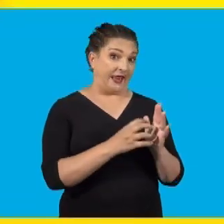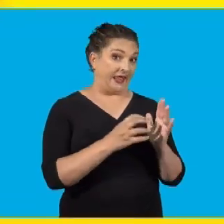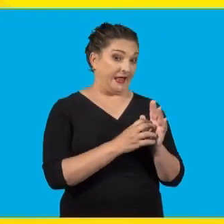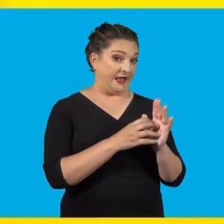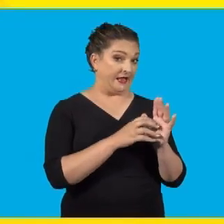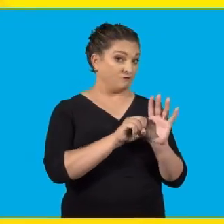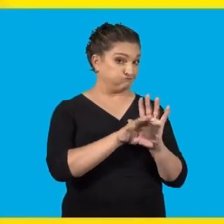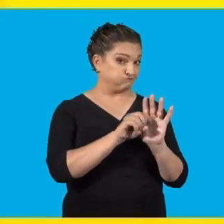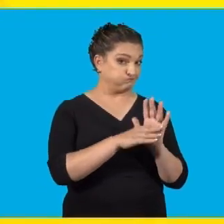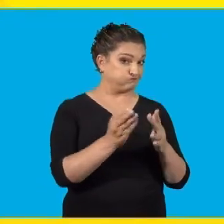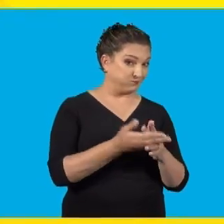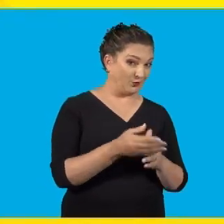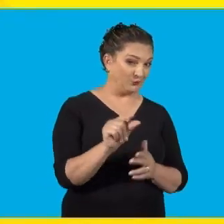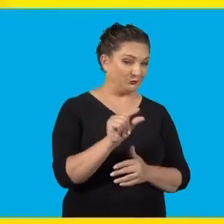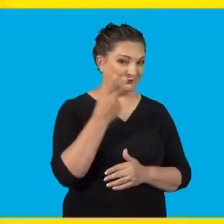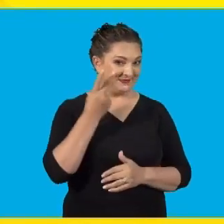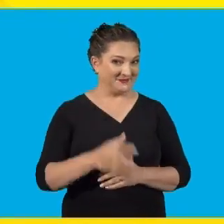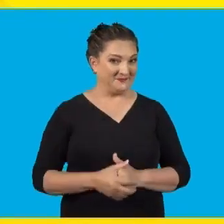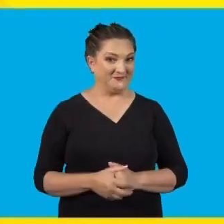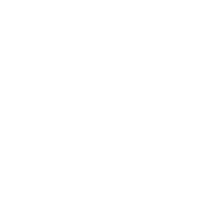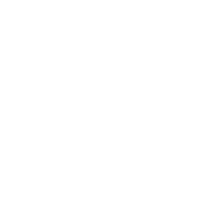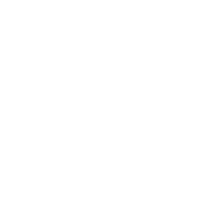ad break. I will see you shortly.